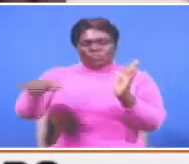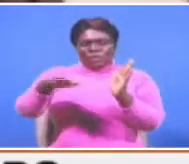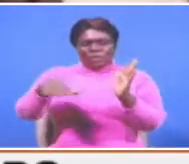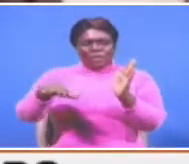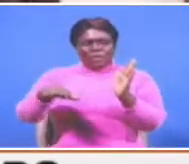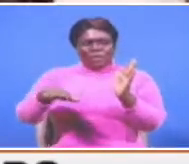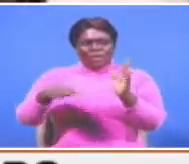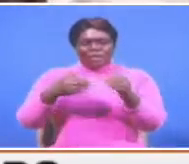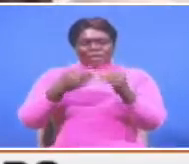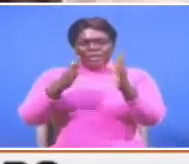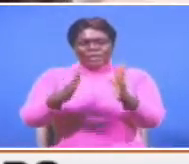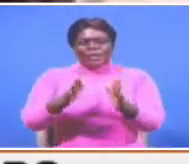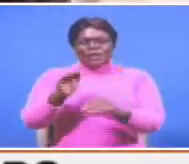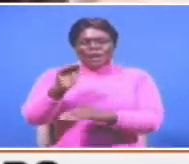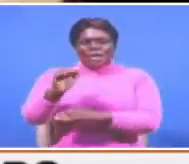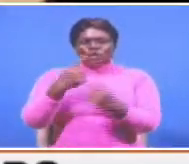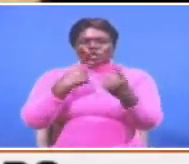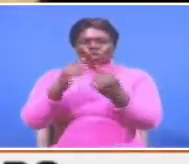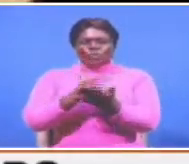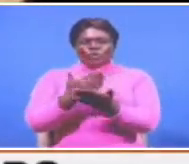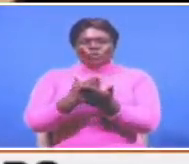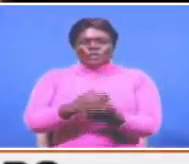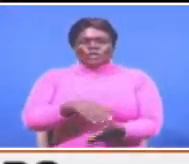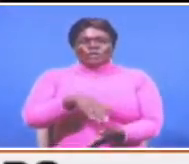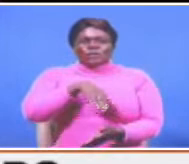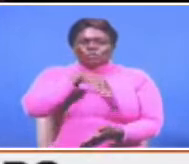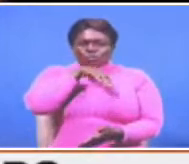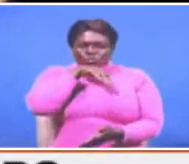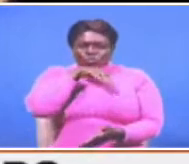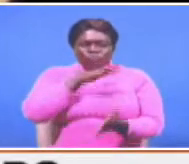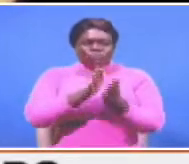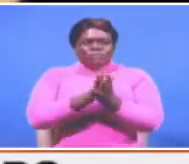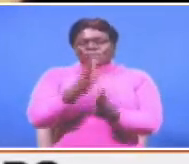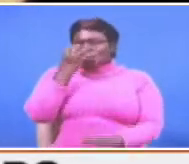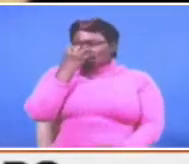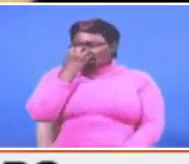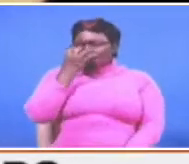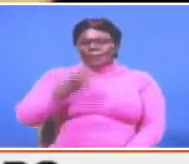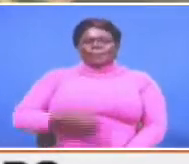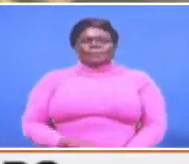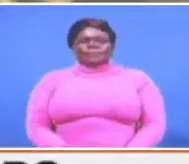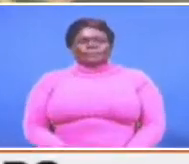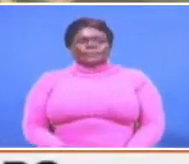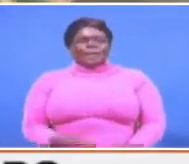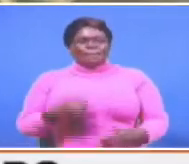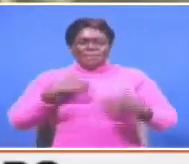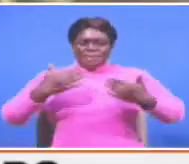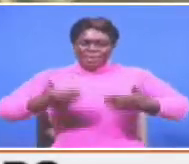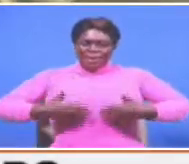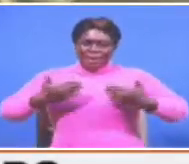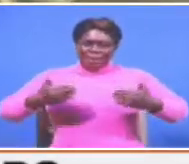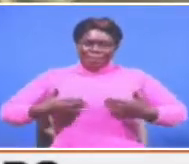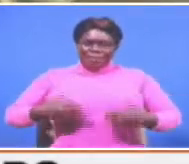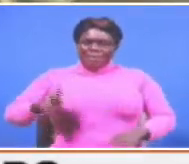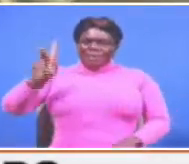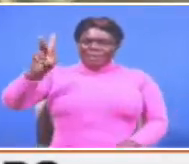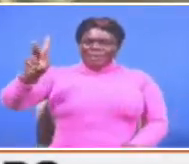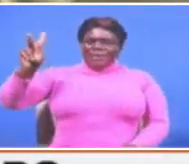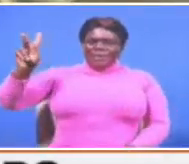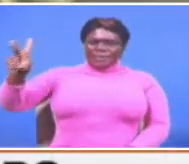as local leaders called for the talks between President Ruto and Azimio leader Raila Odinga. I'm glad that the Kenya